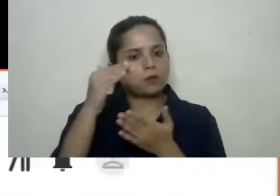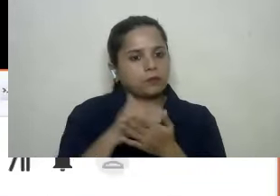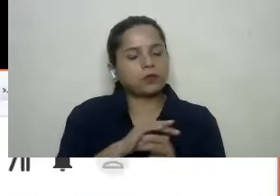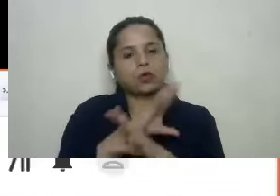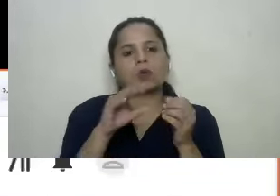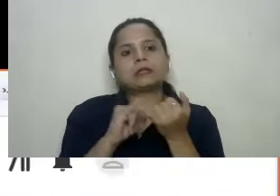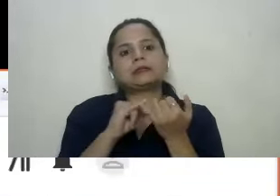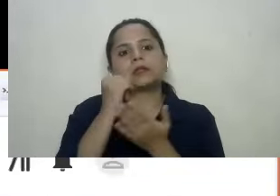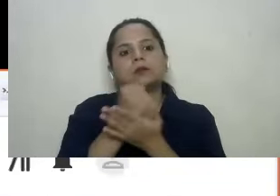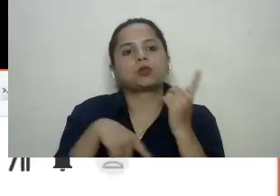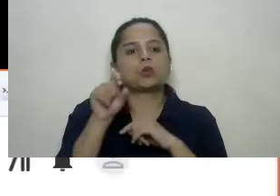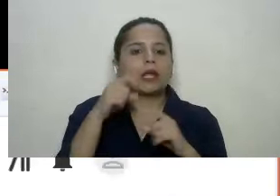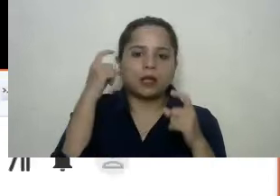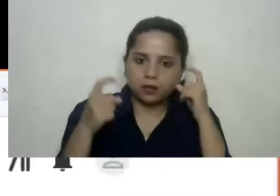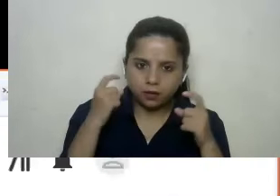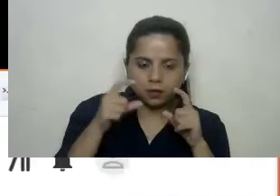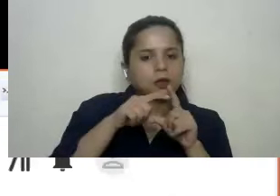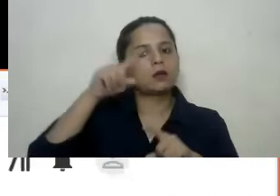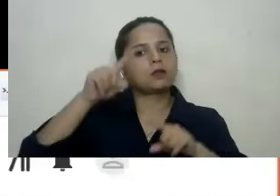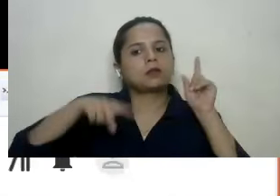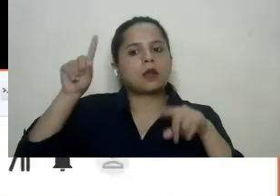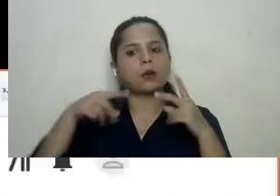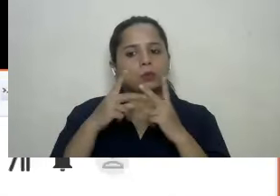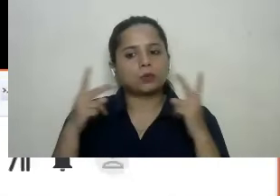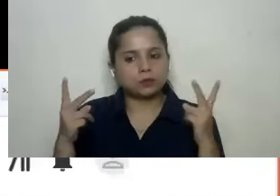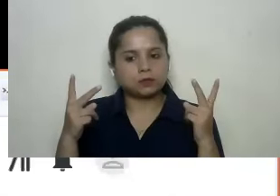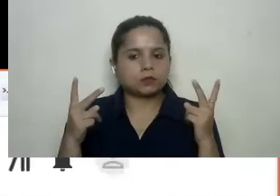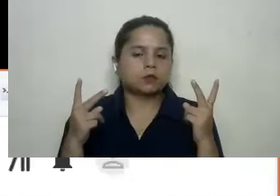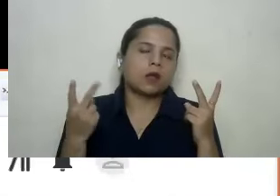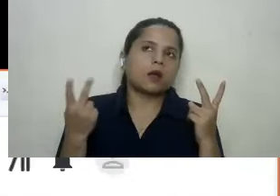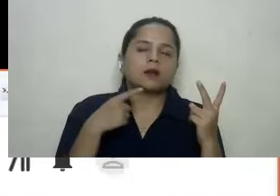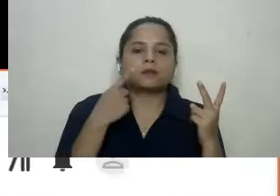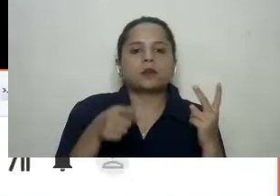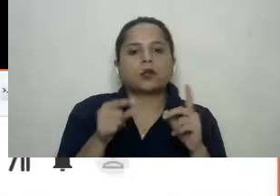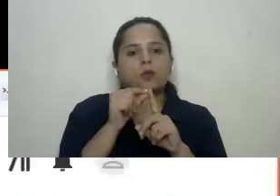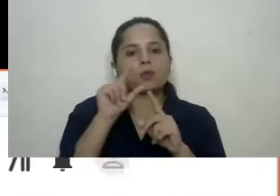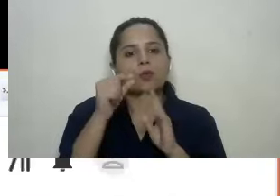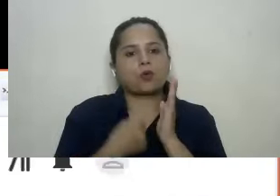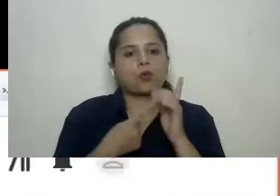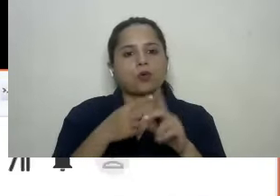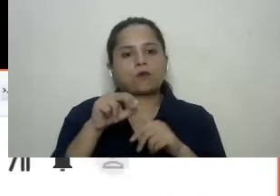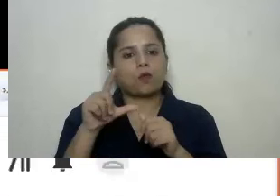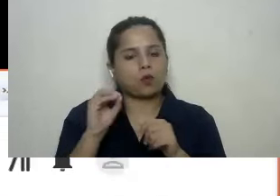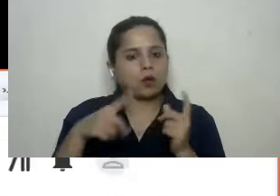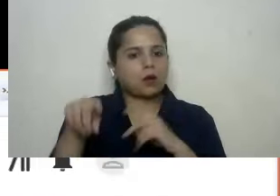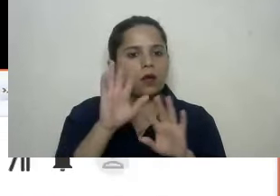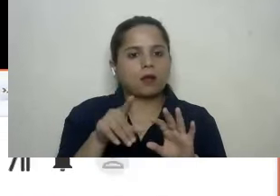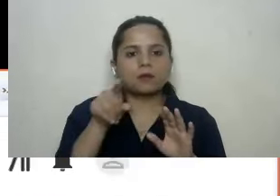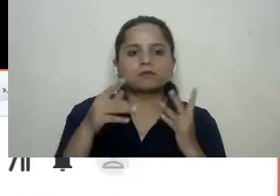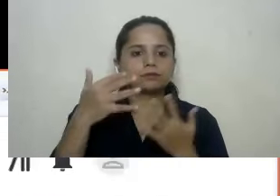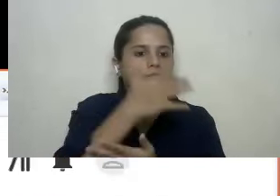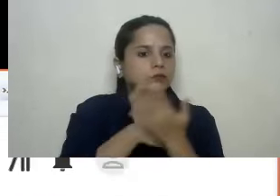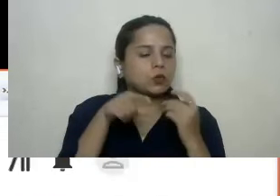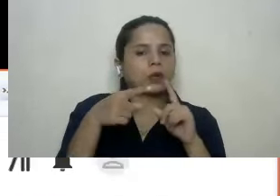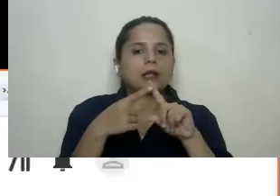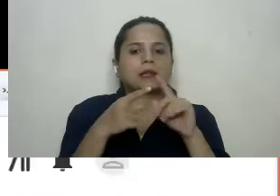that you can think of. It has a diverse, would say, portfolio, and there are collections that are theme-based. You